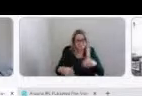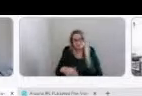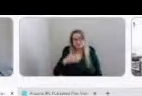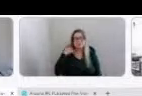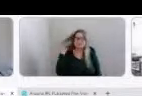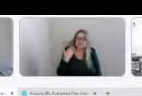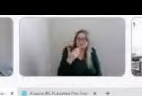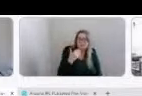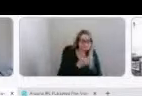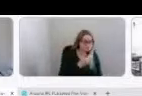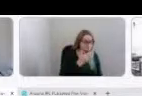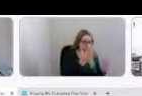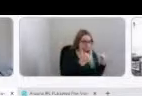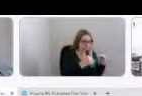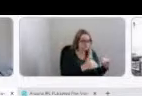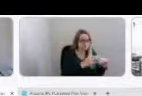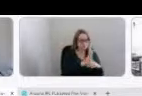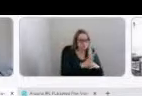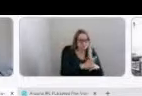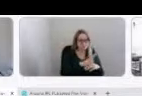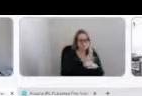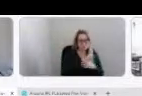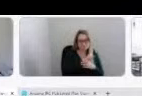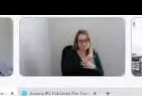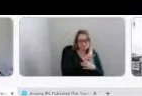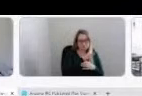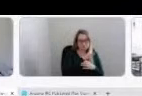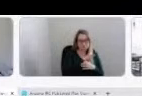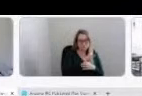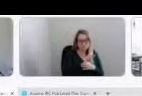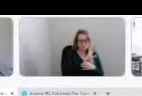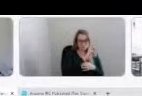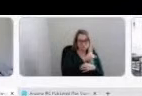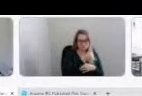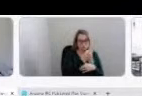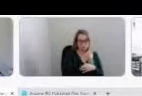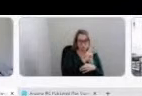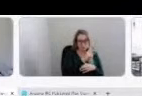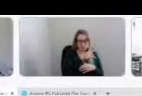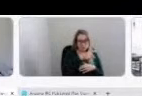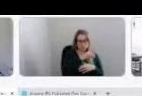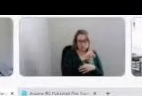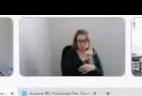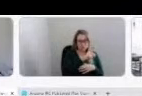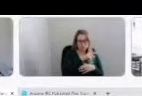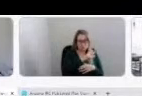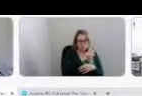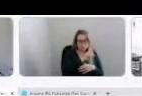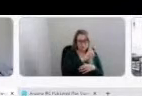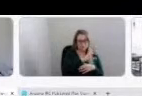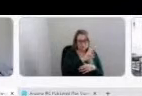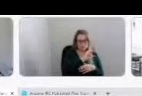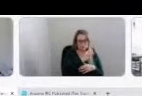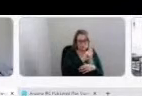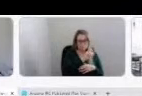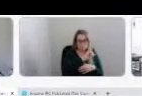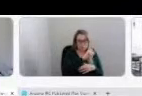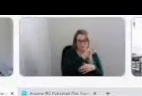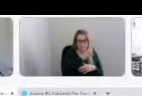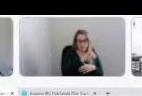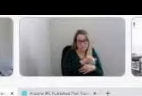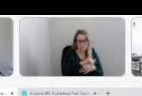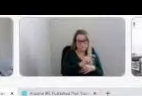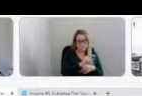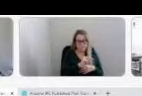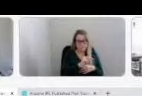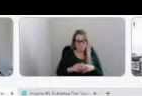thank you the next speaker is dieter nect followed by john propster jr followed by matt ryan peter can